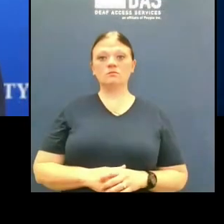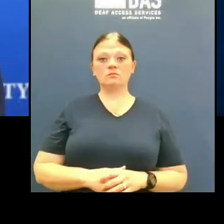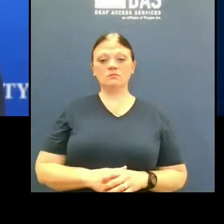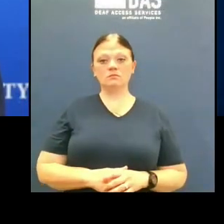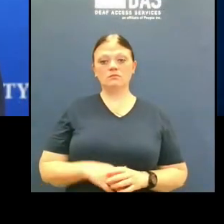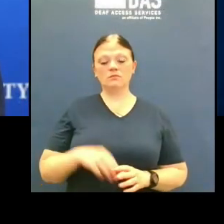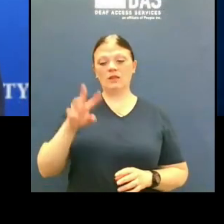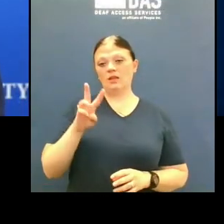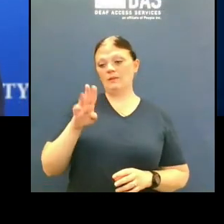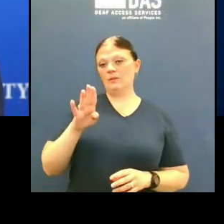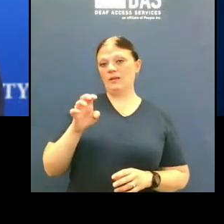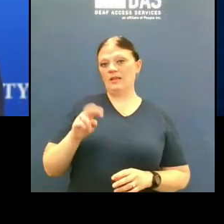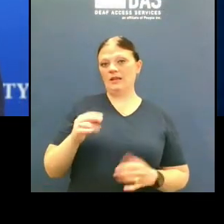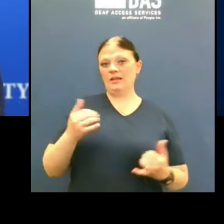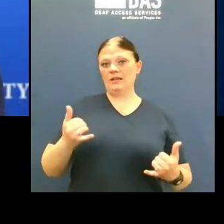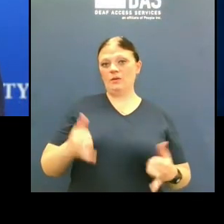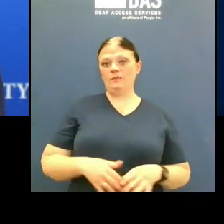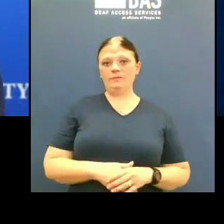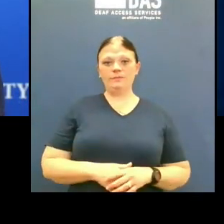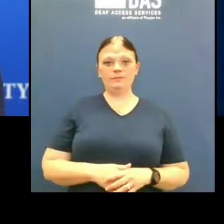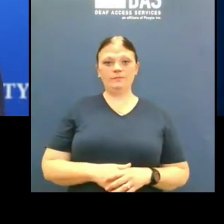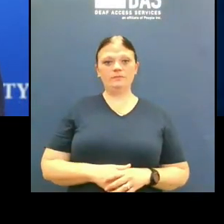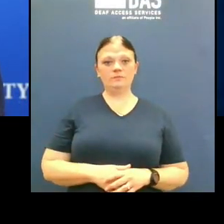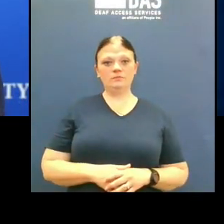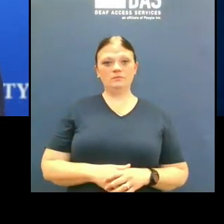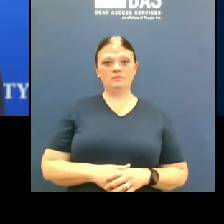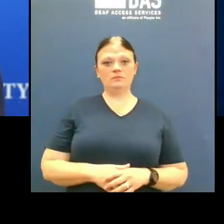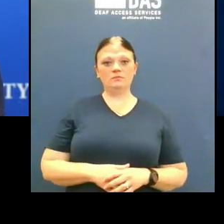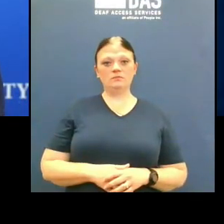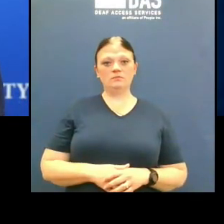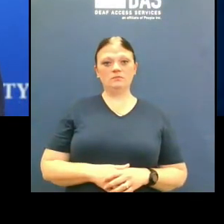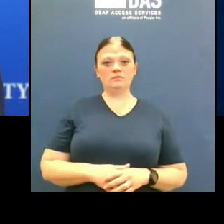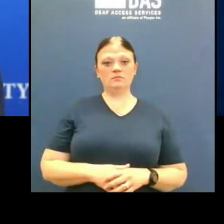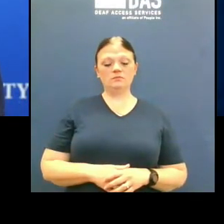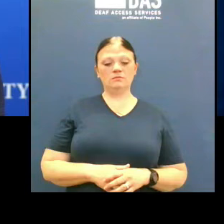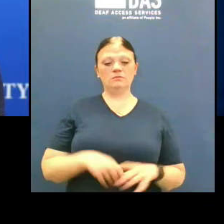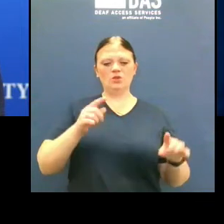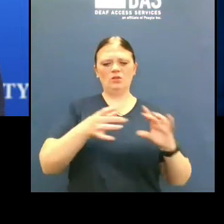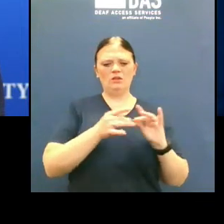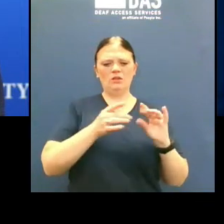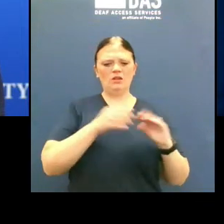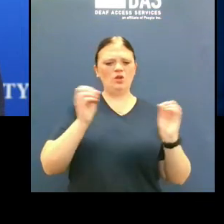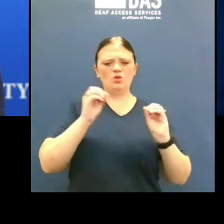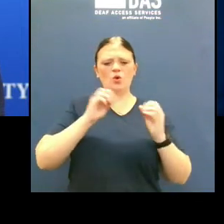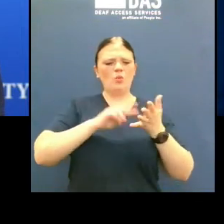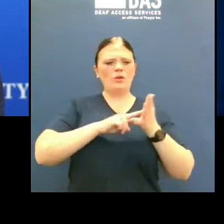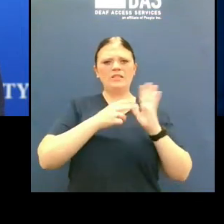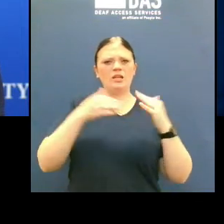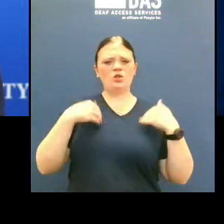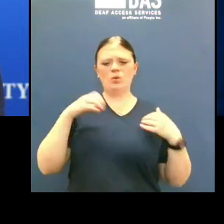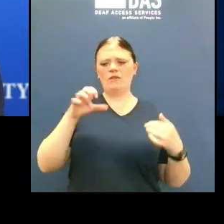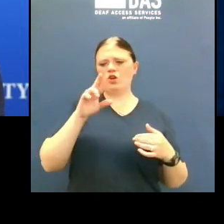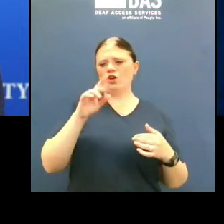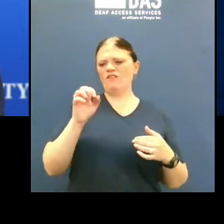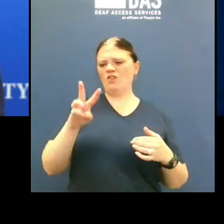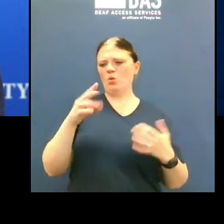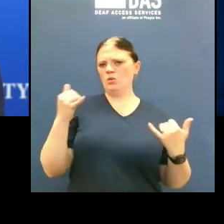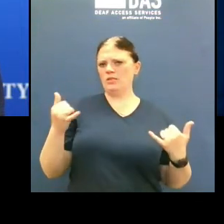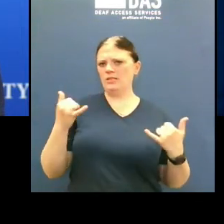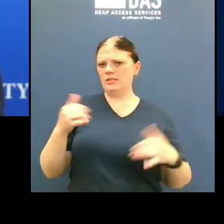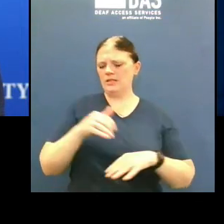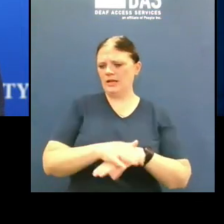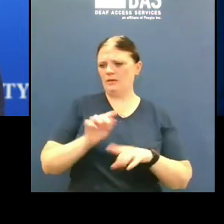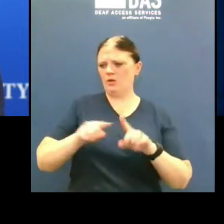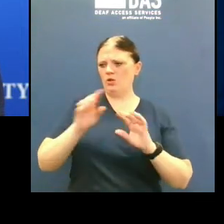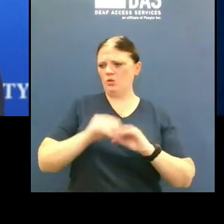Baggerman, WBEN. Hi, Mark. You had mentioned that there is no intent for you to have a curfew tonight, but obviously, as